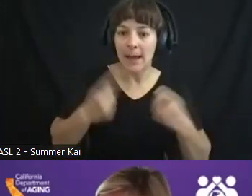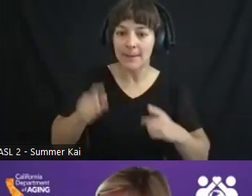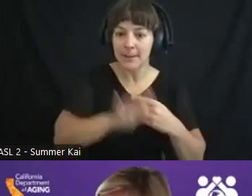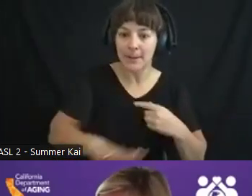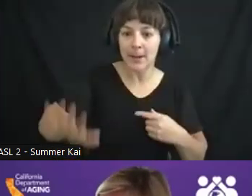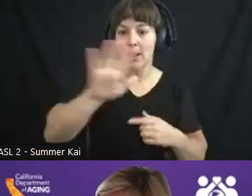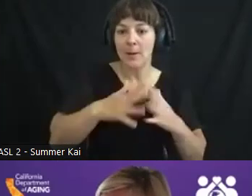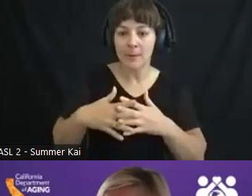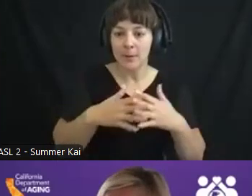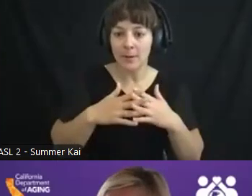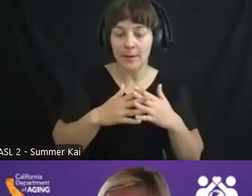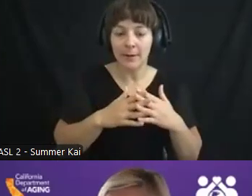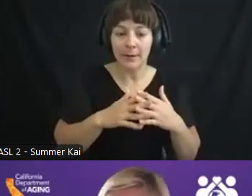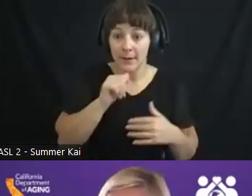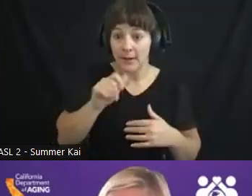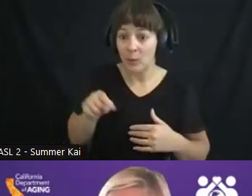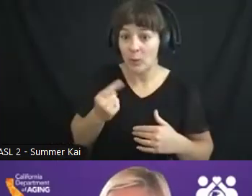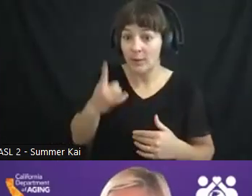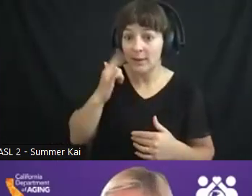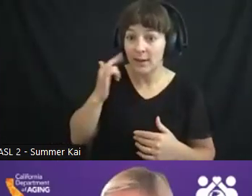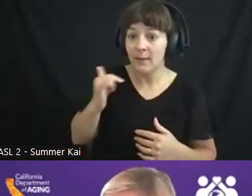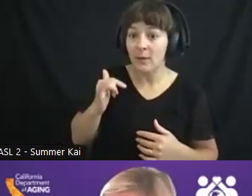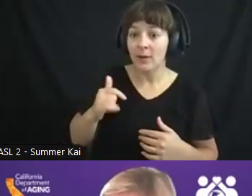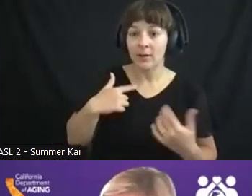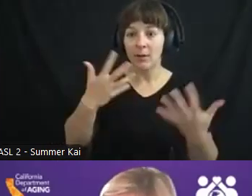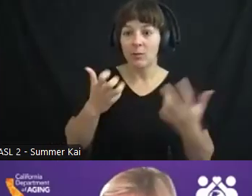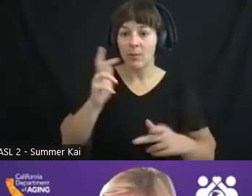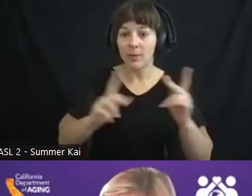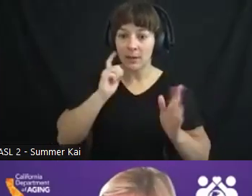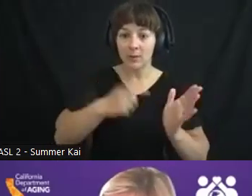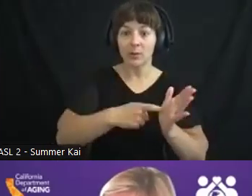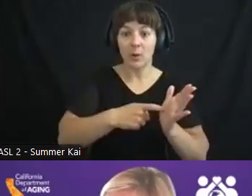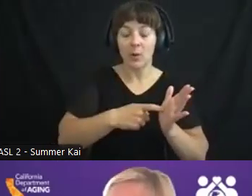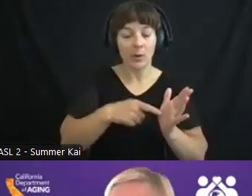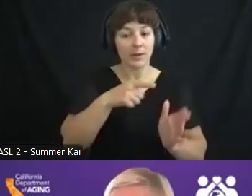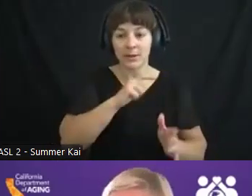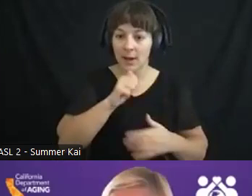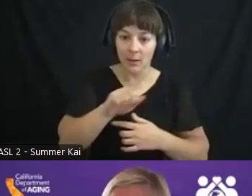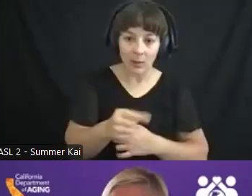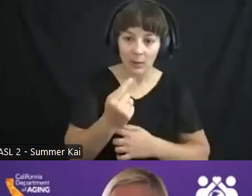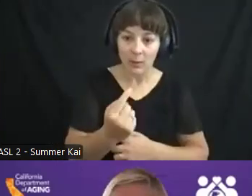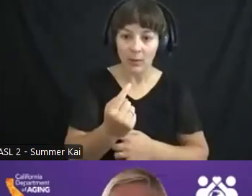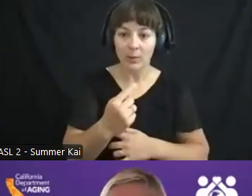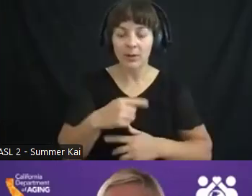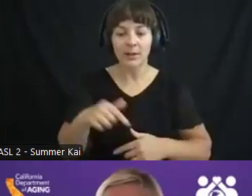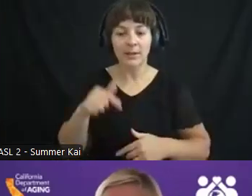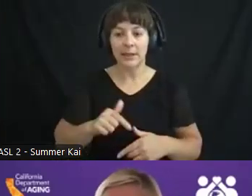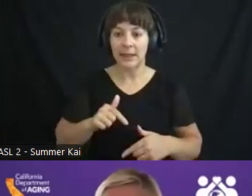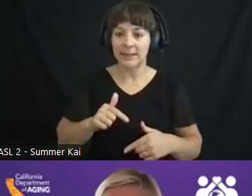here in California. I just want people to know that they're not alone, this